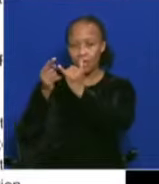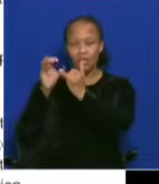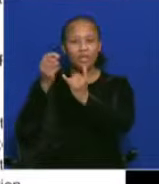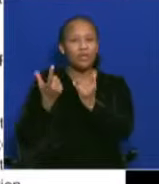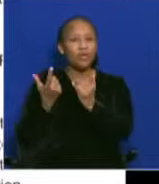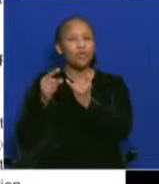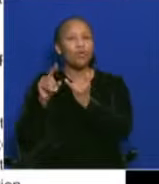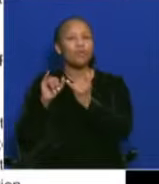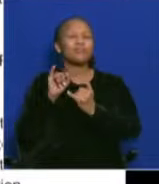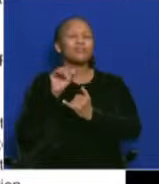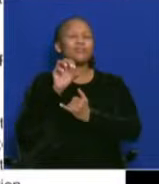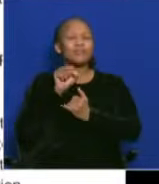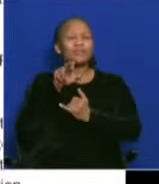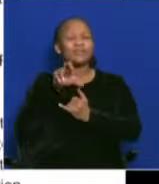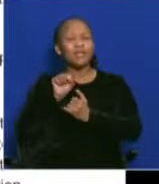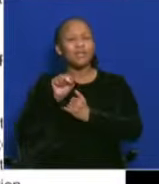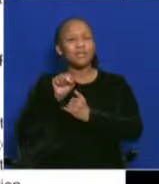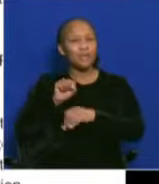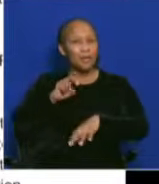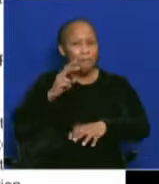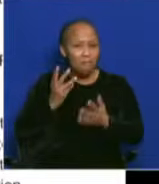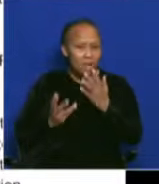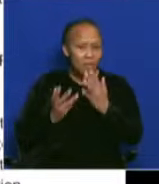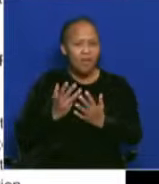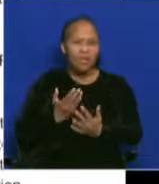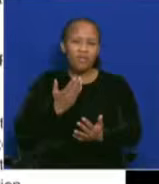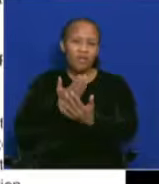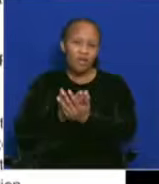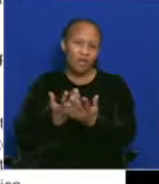may legitimately differ on questions of fact and law.